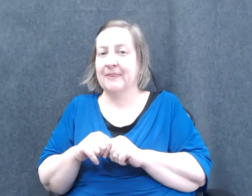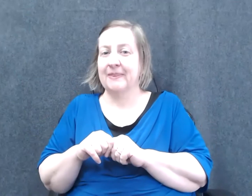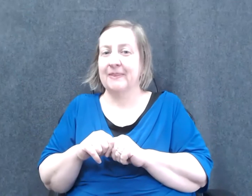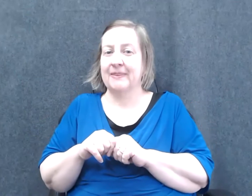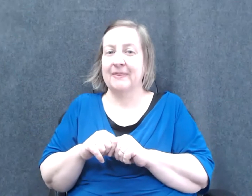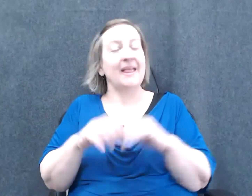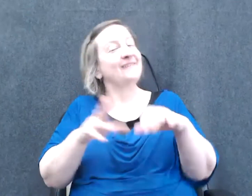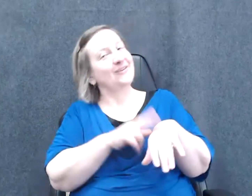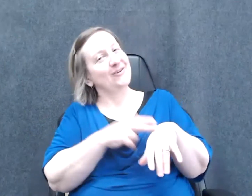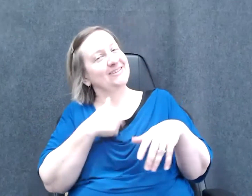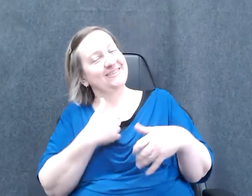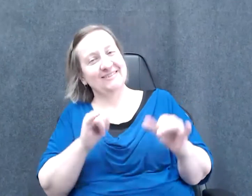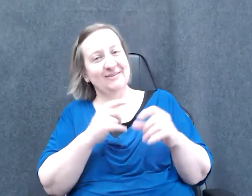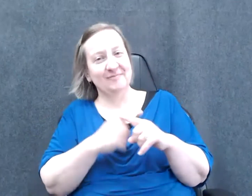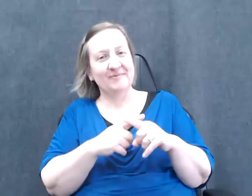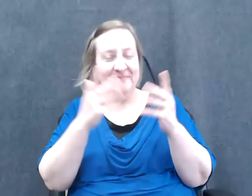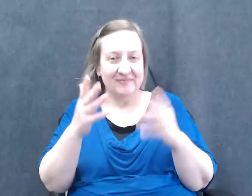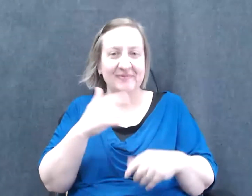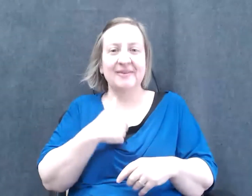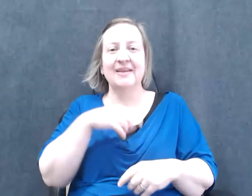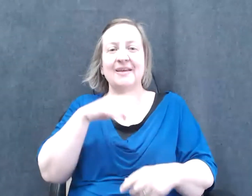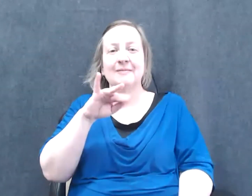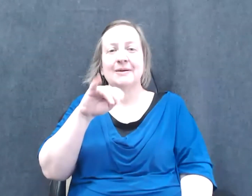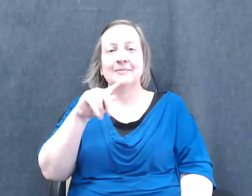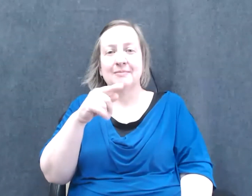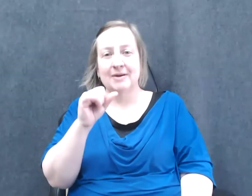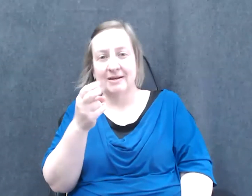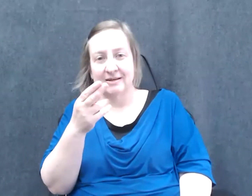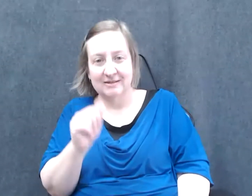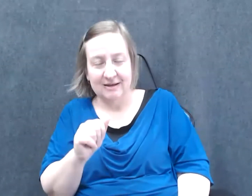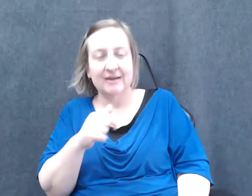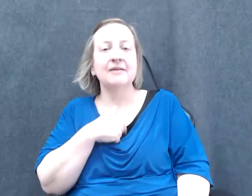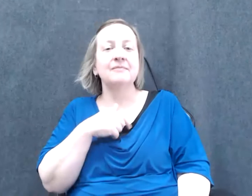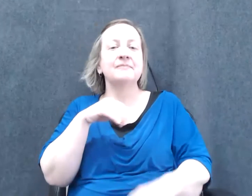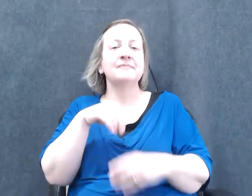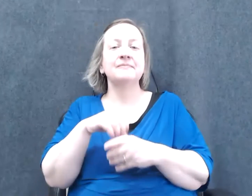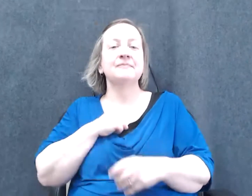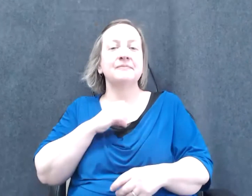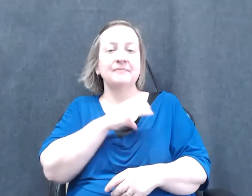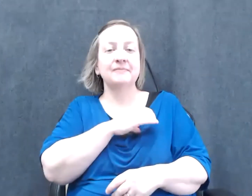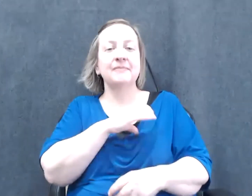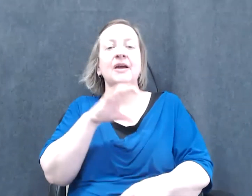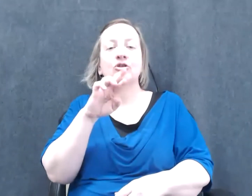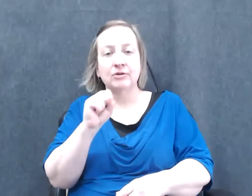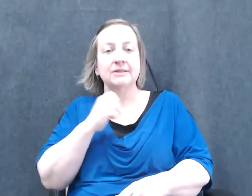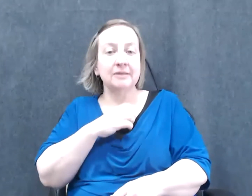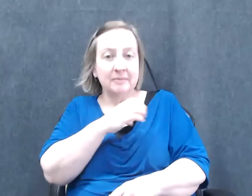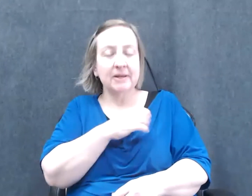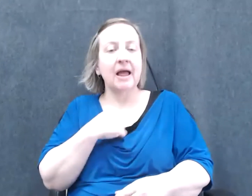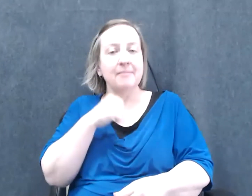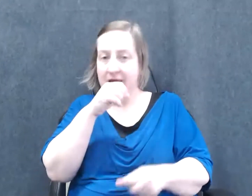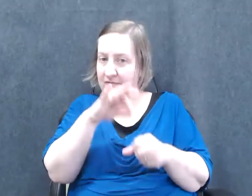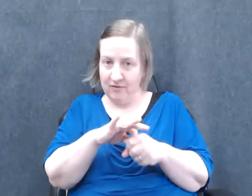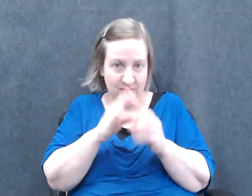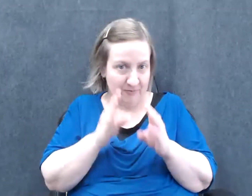But of course, my name is Bipasha Mukherjee. I'm on the steering committee and CRIS committee. I'm also a non-voting